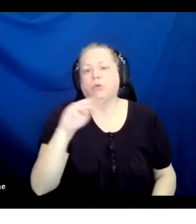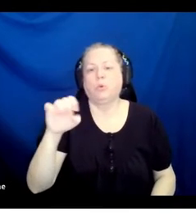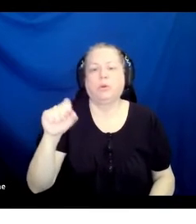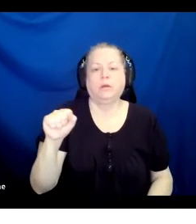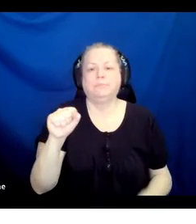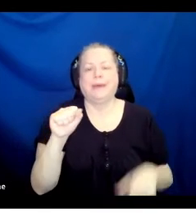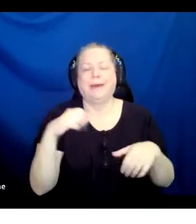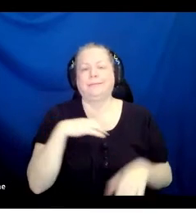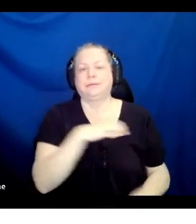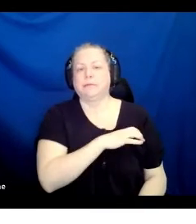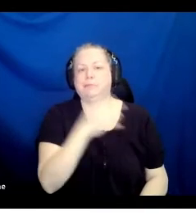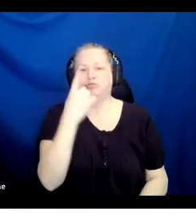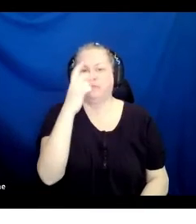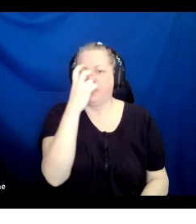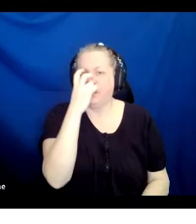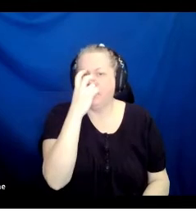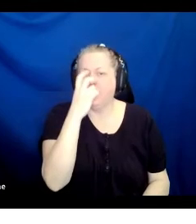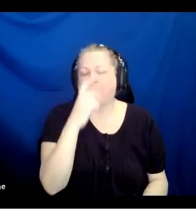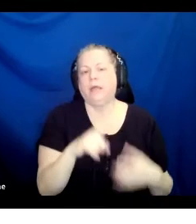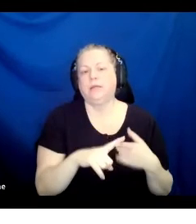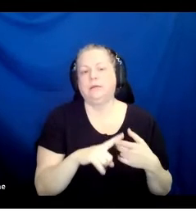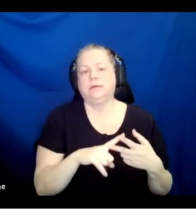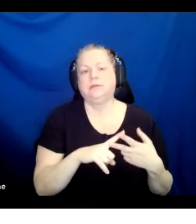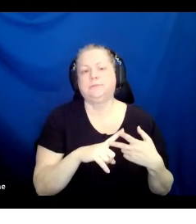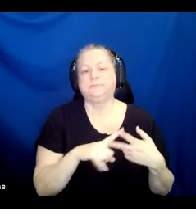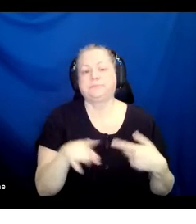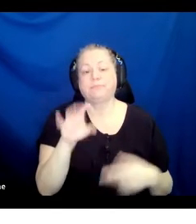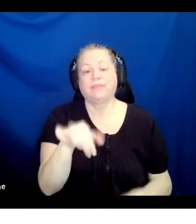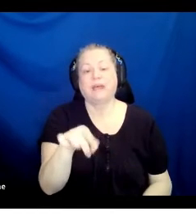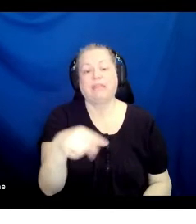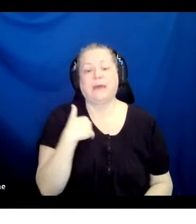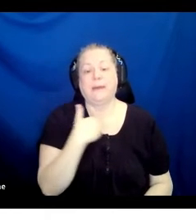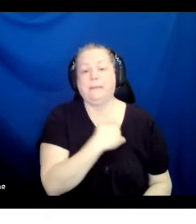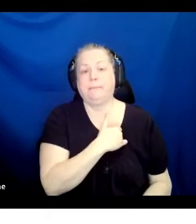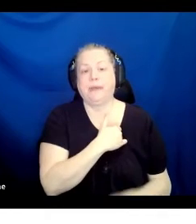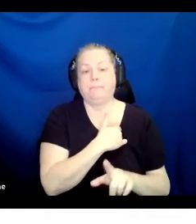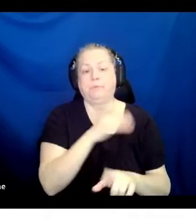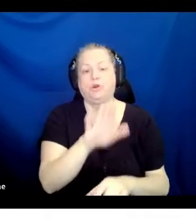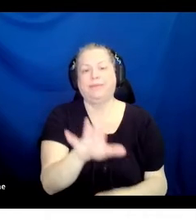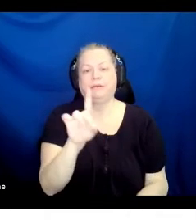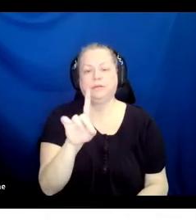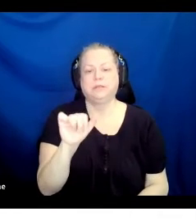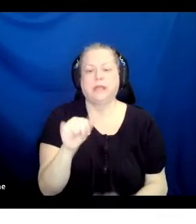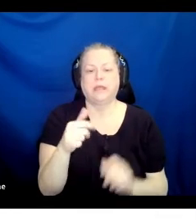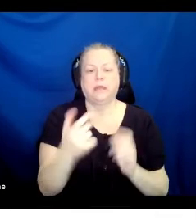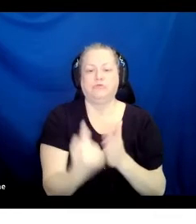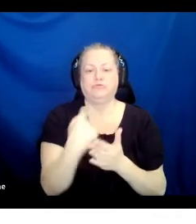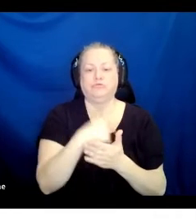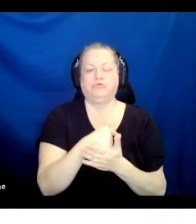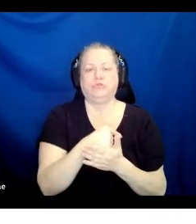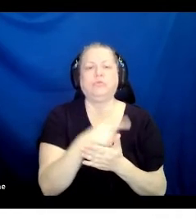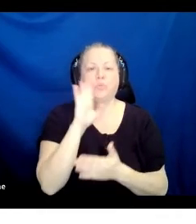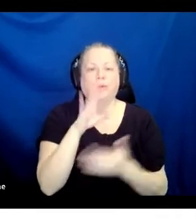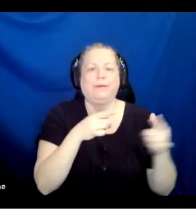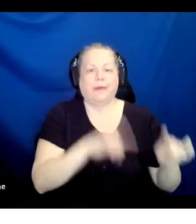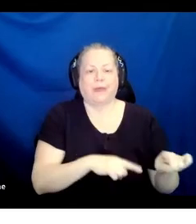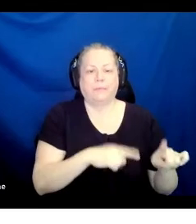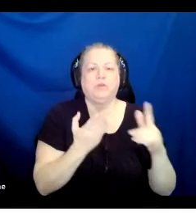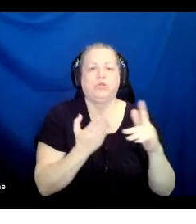Massachusetts Commission for the Blind, the member's disability review will be done by the Social